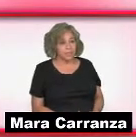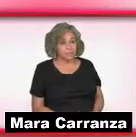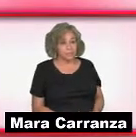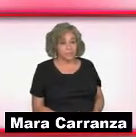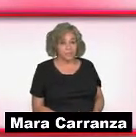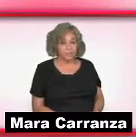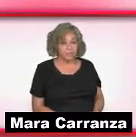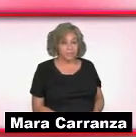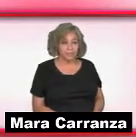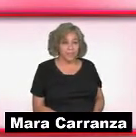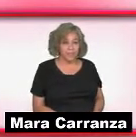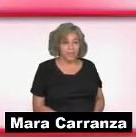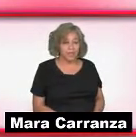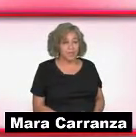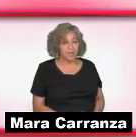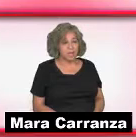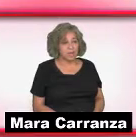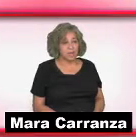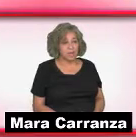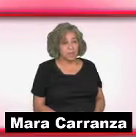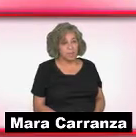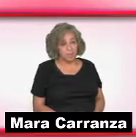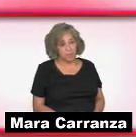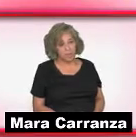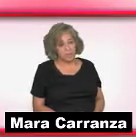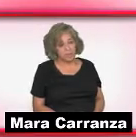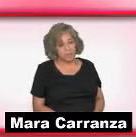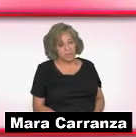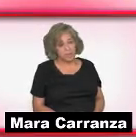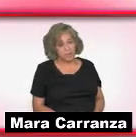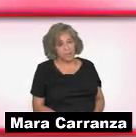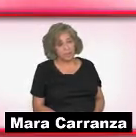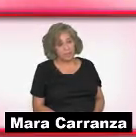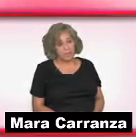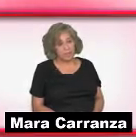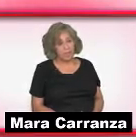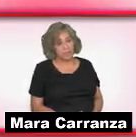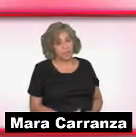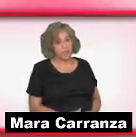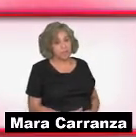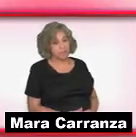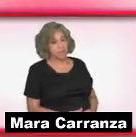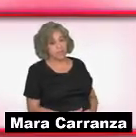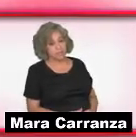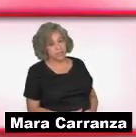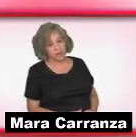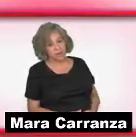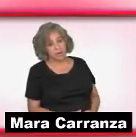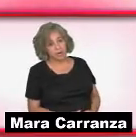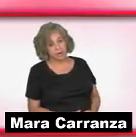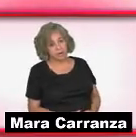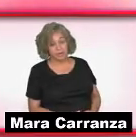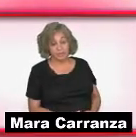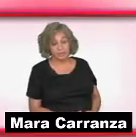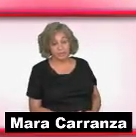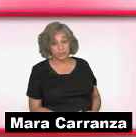porque estamos hablando de hombres y mujeres. Because we're talking about men and women están buscando esta carrera, that might be looking for this career.